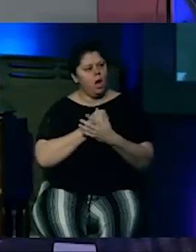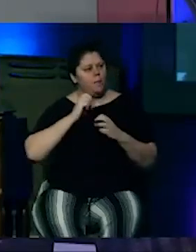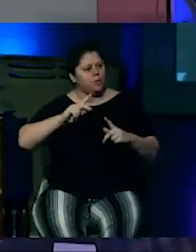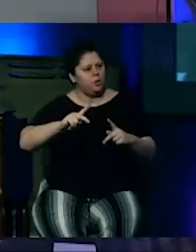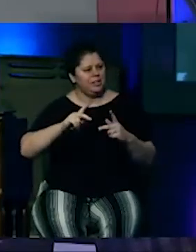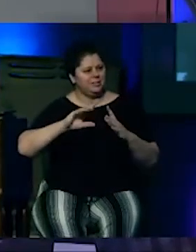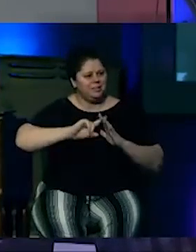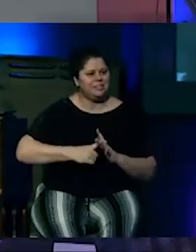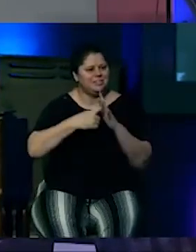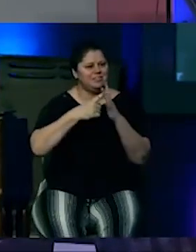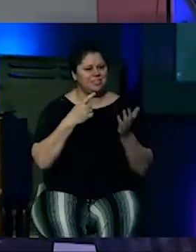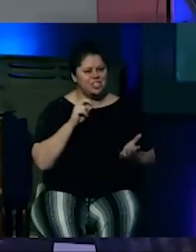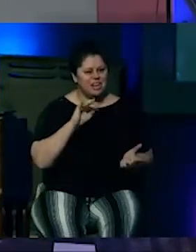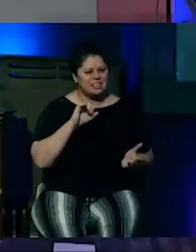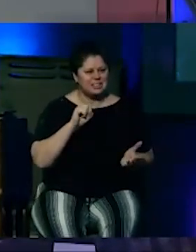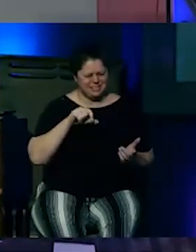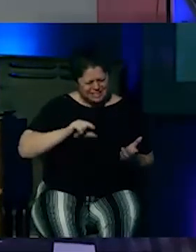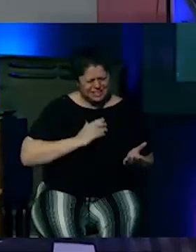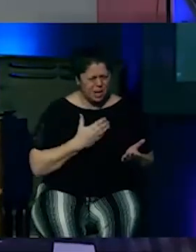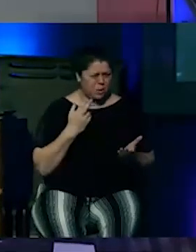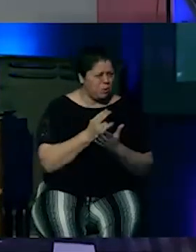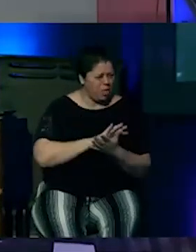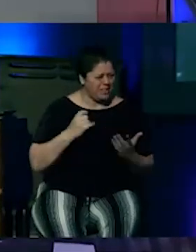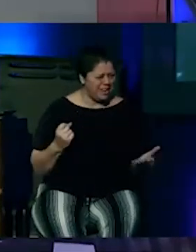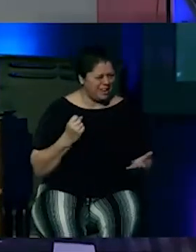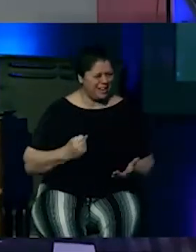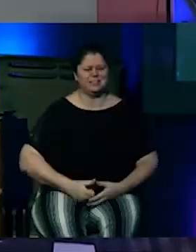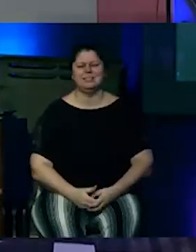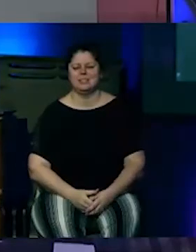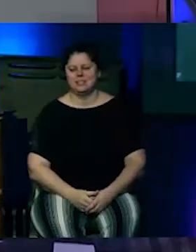Genesis. This is our Holy Saturday. So